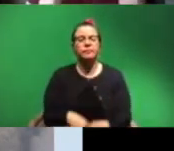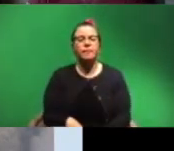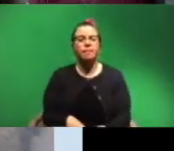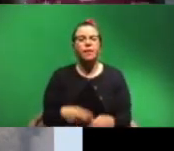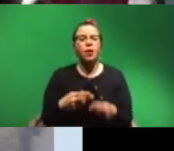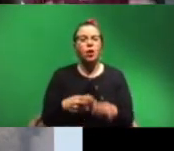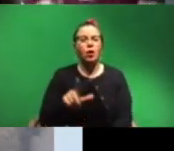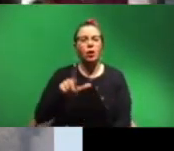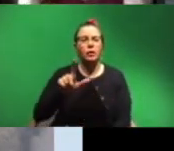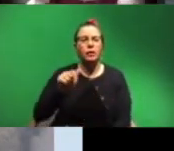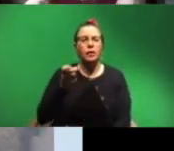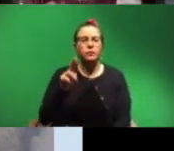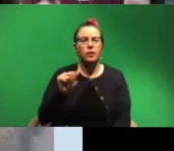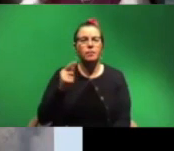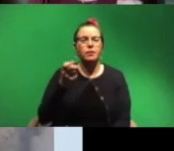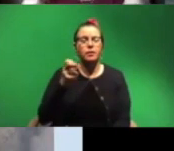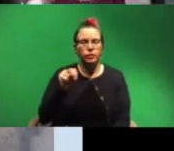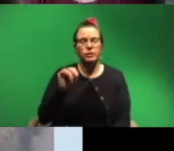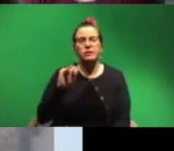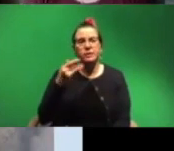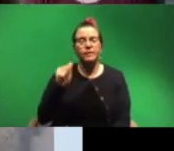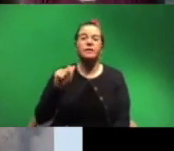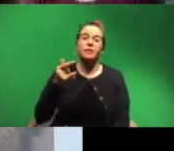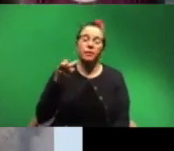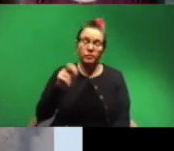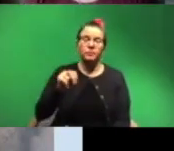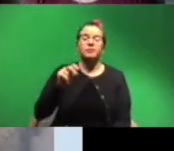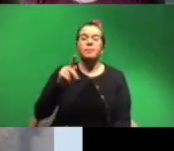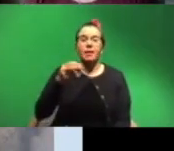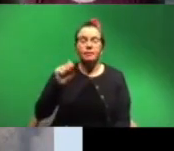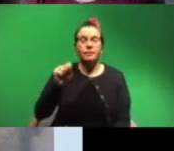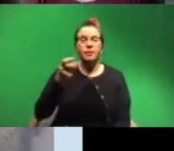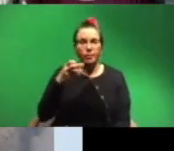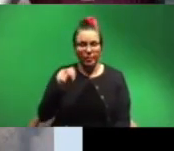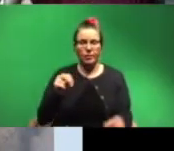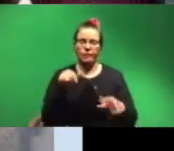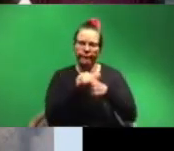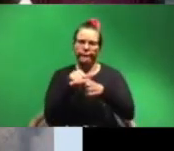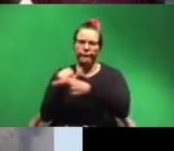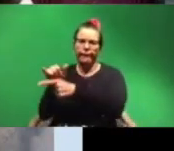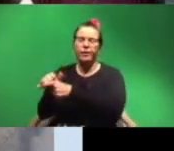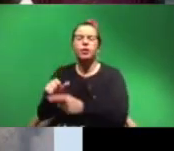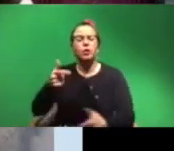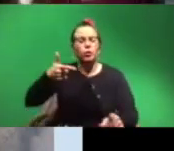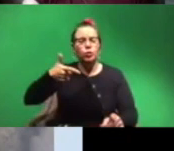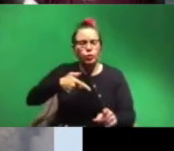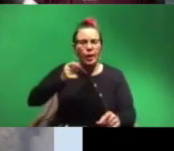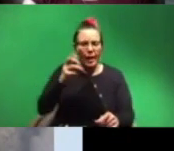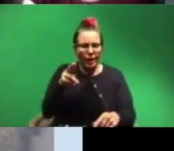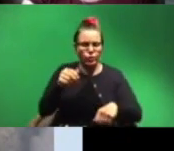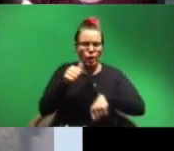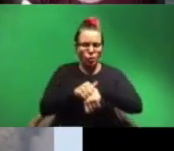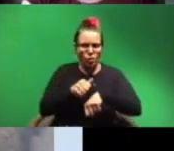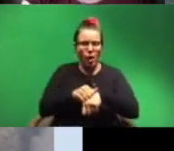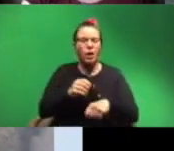laser ablation inductively coupled plasma mass spectrometer. Fancy way of saying you shoot a laser at a rock, it makes a